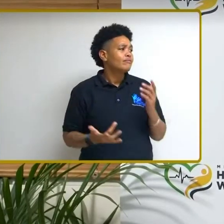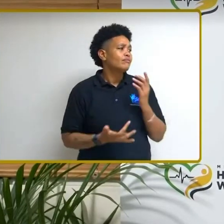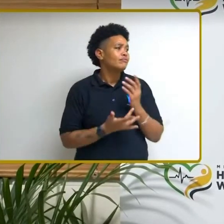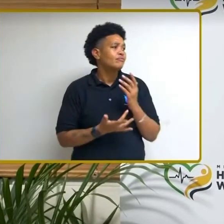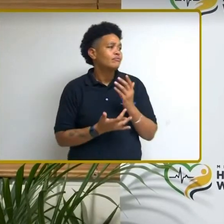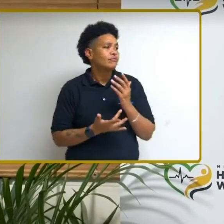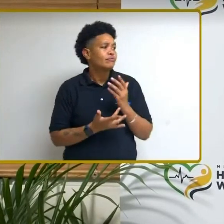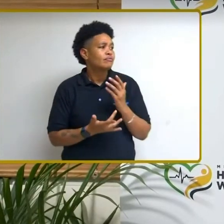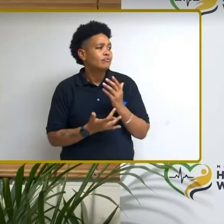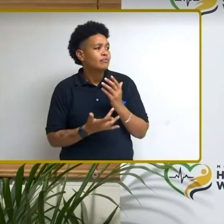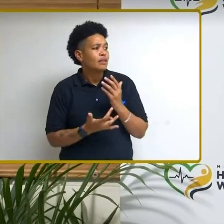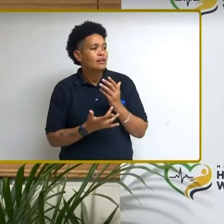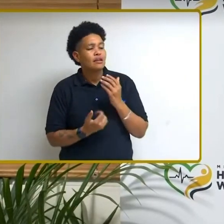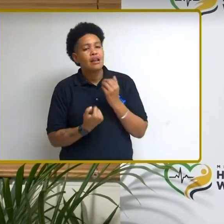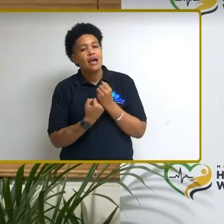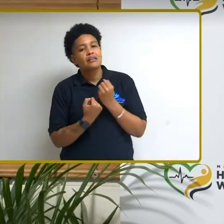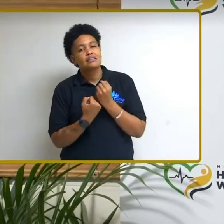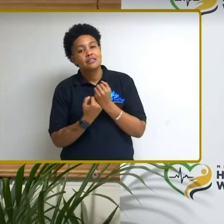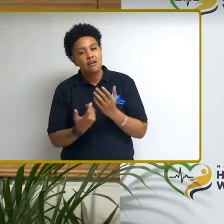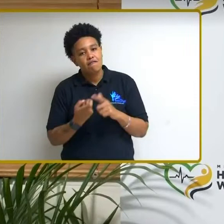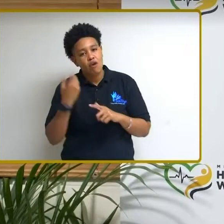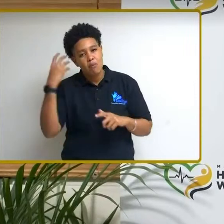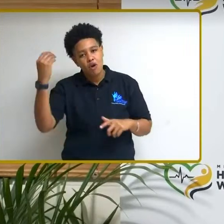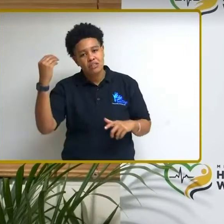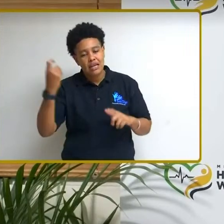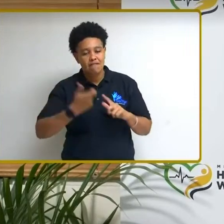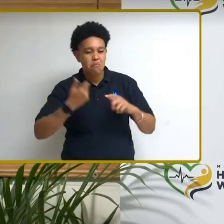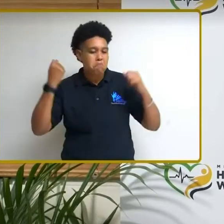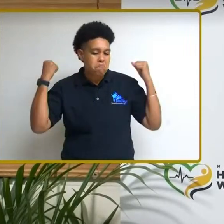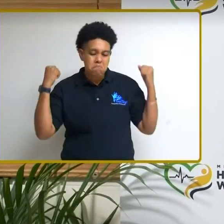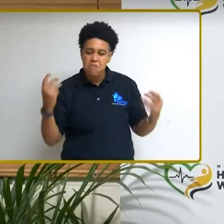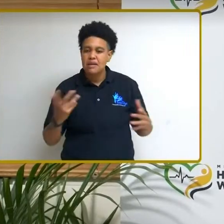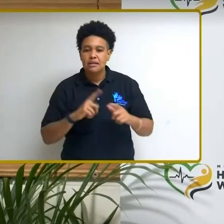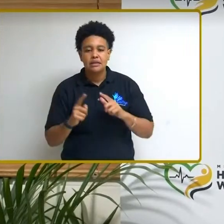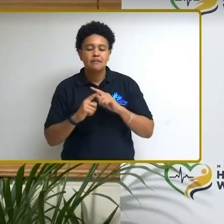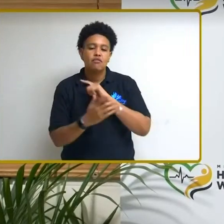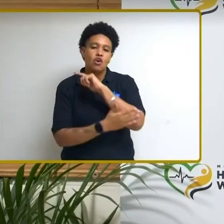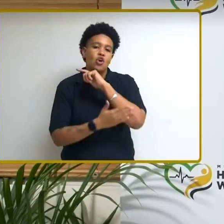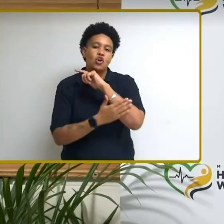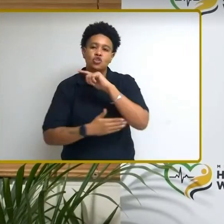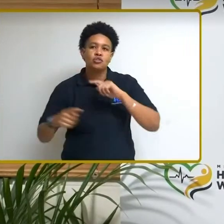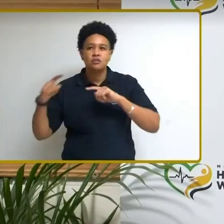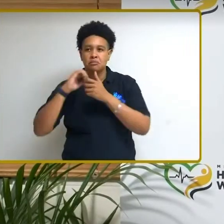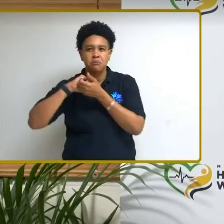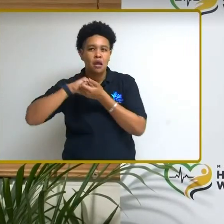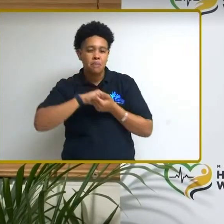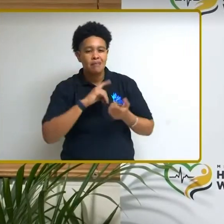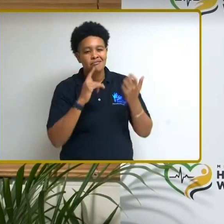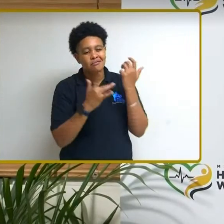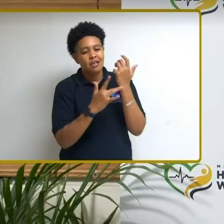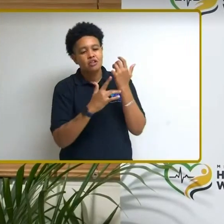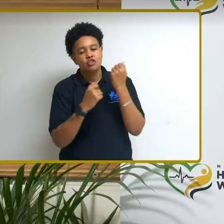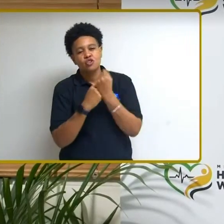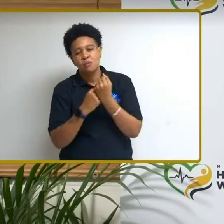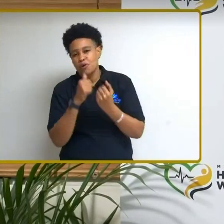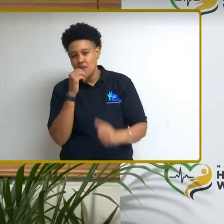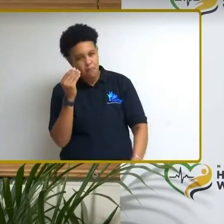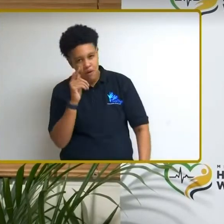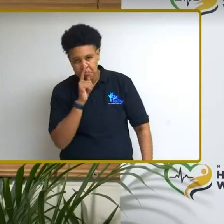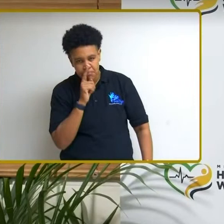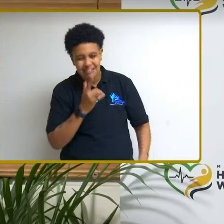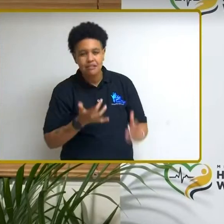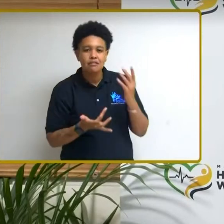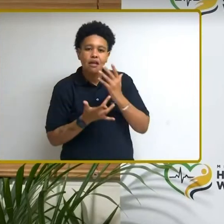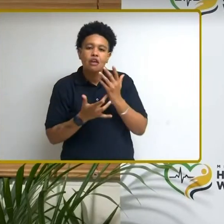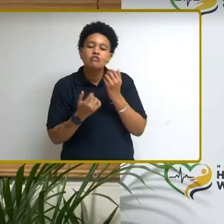technical assistance from many of our partners to augment what we